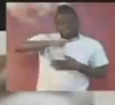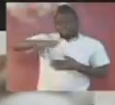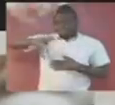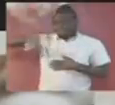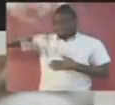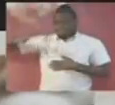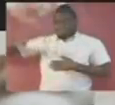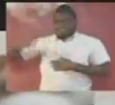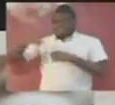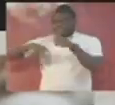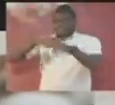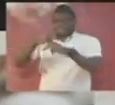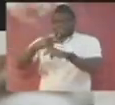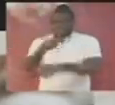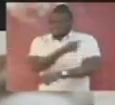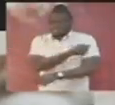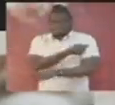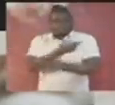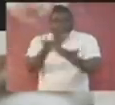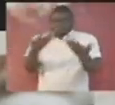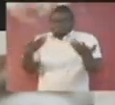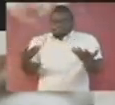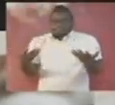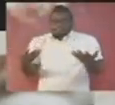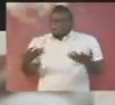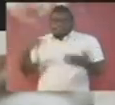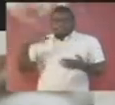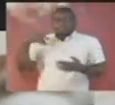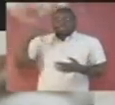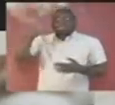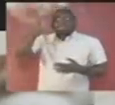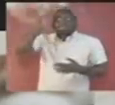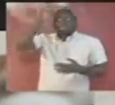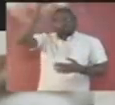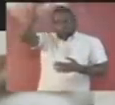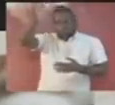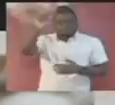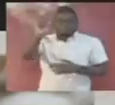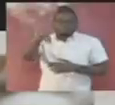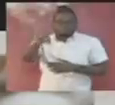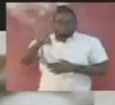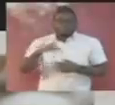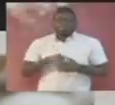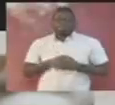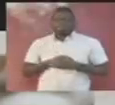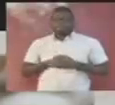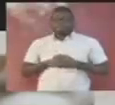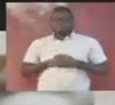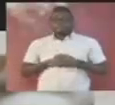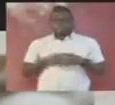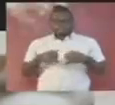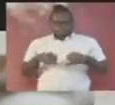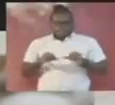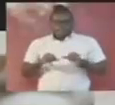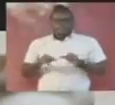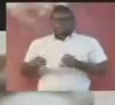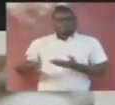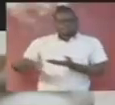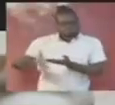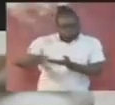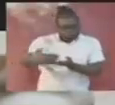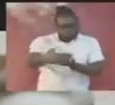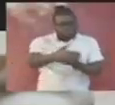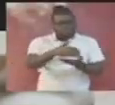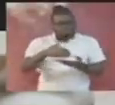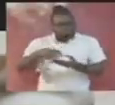course, monitoring and data collection will continue to occur, and studies are also being done